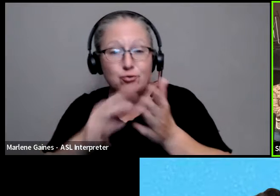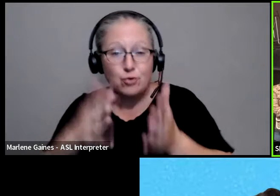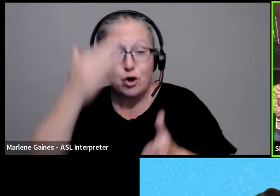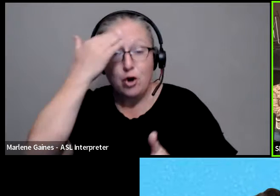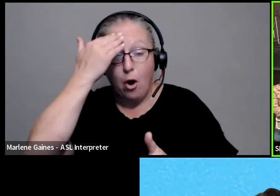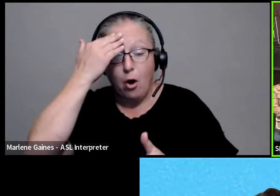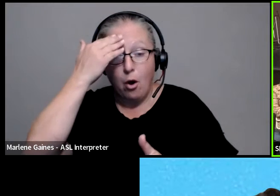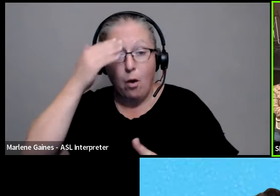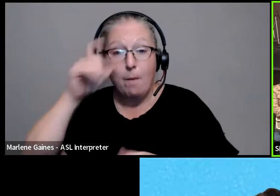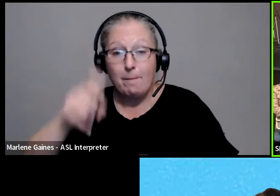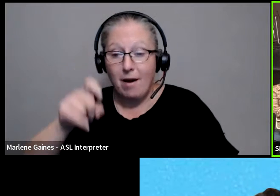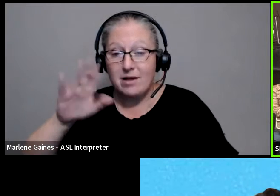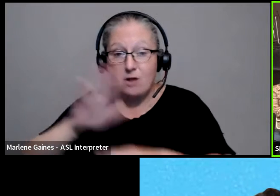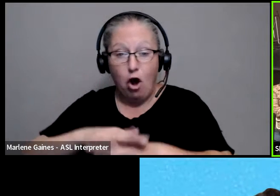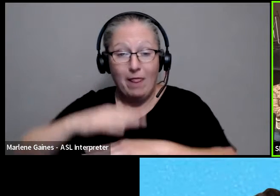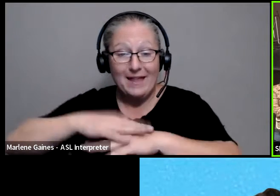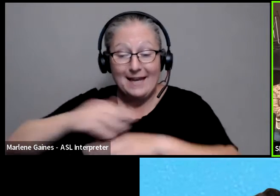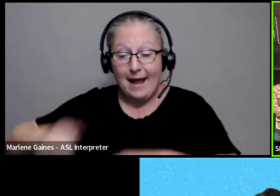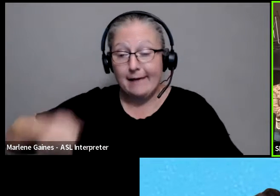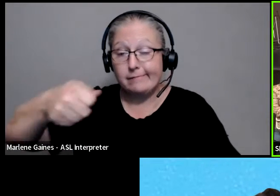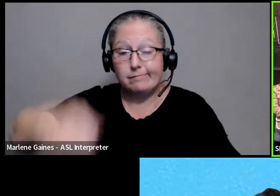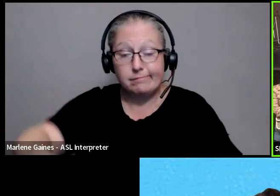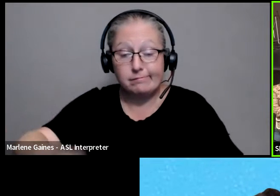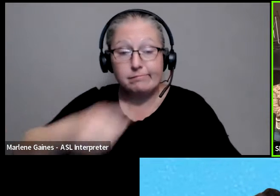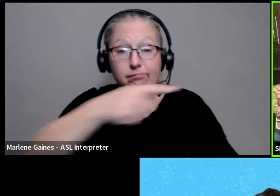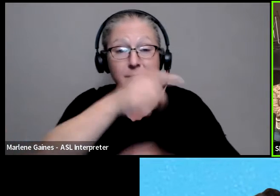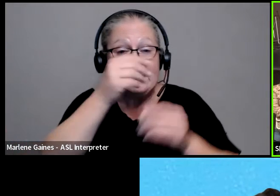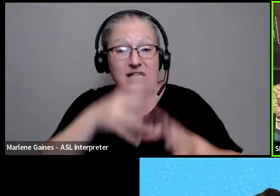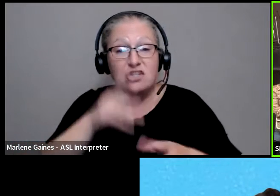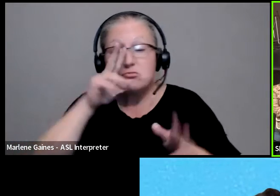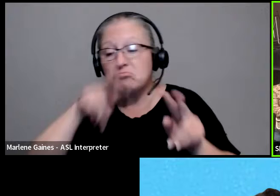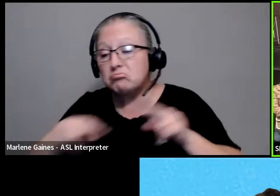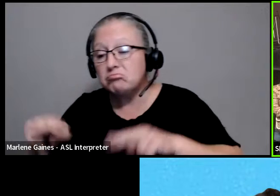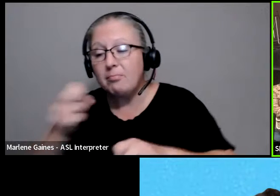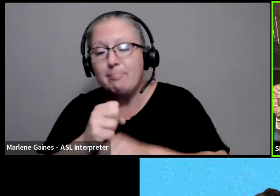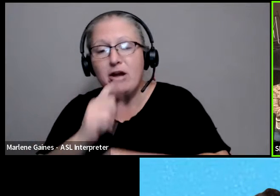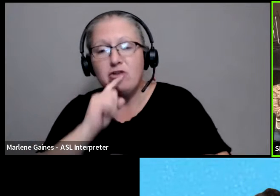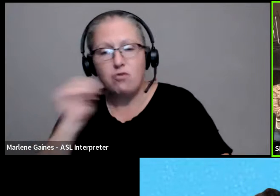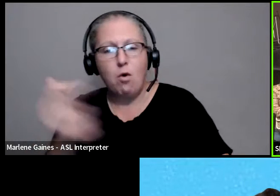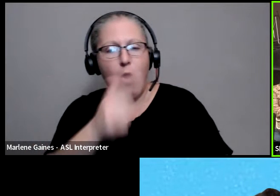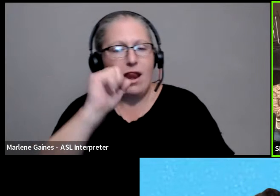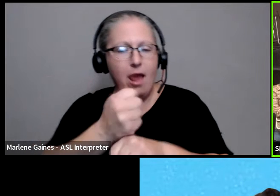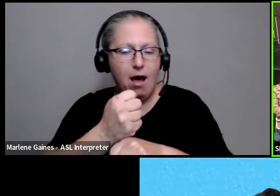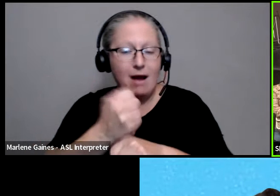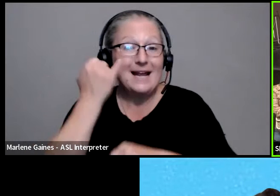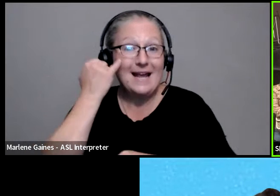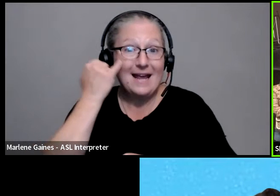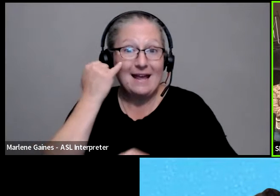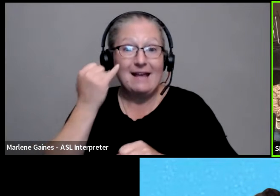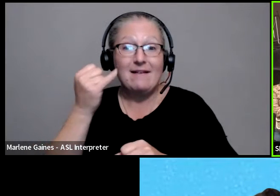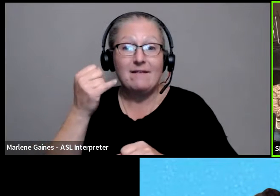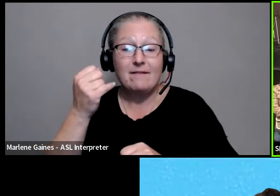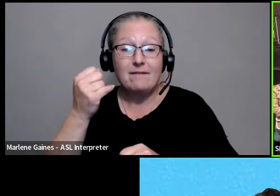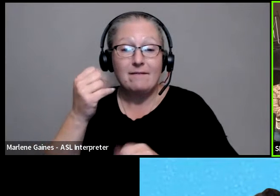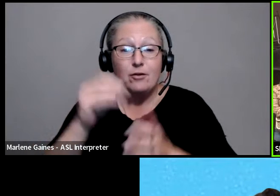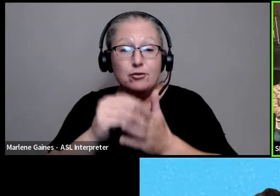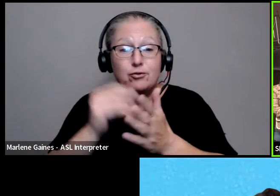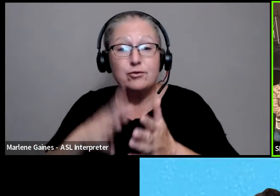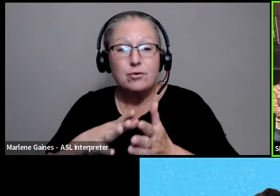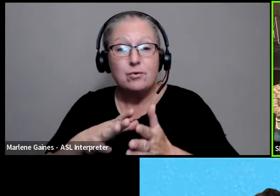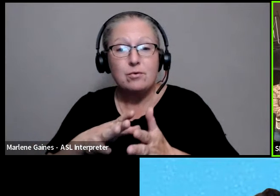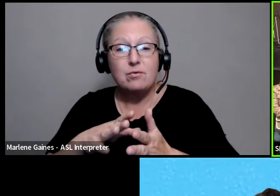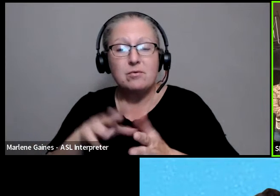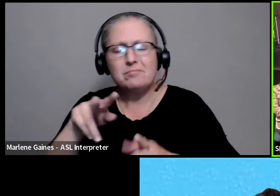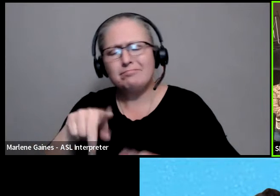pouches on your desk. They go around and walk around just like making sure they're locked. If they come across a student who's like, you know, okay, that